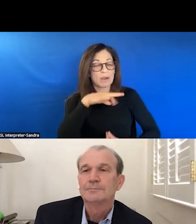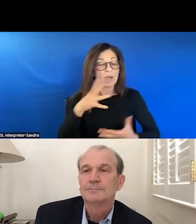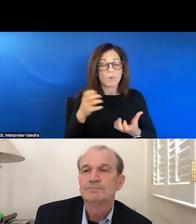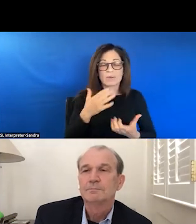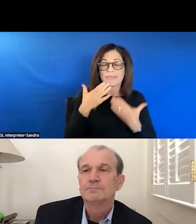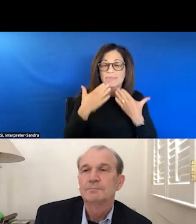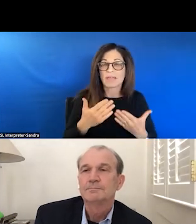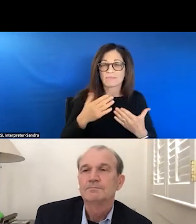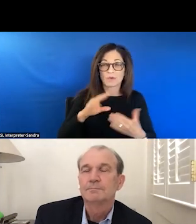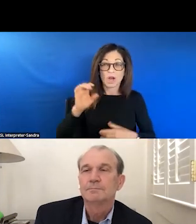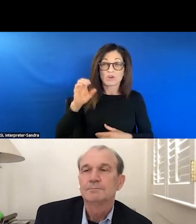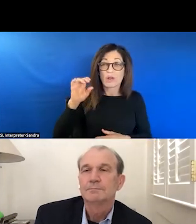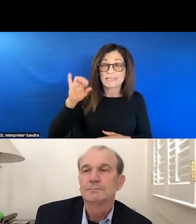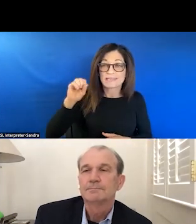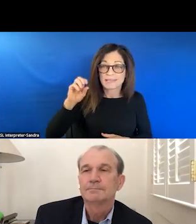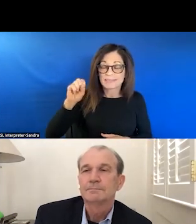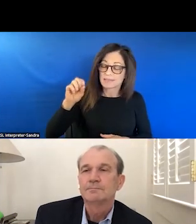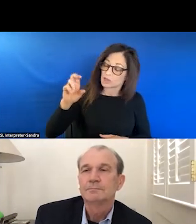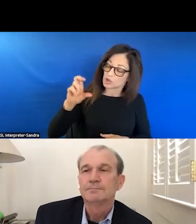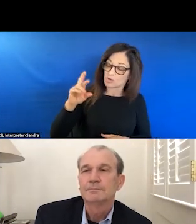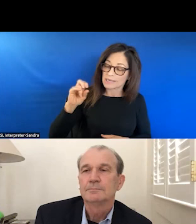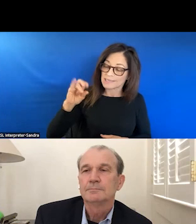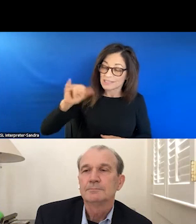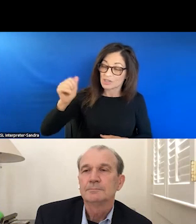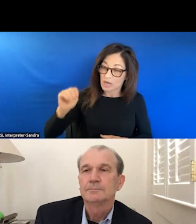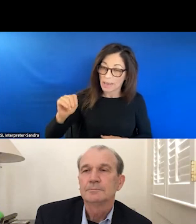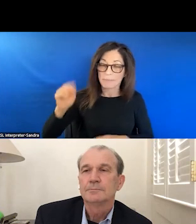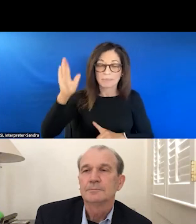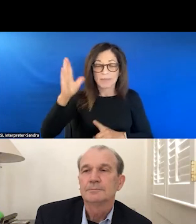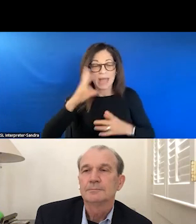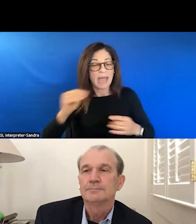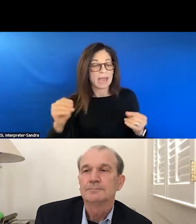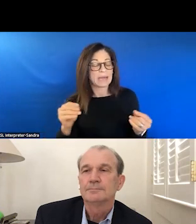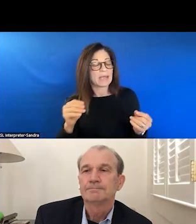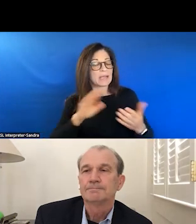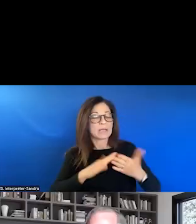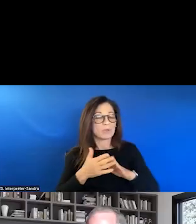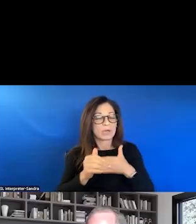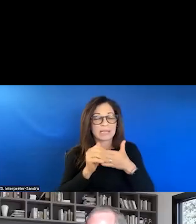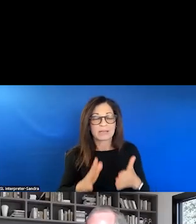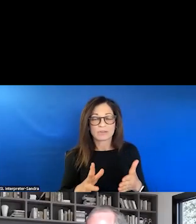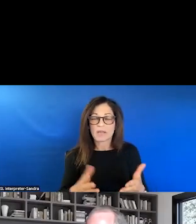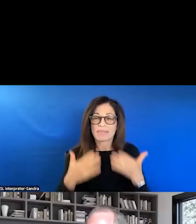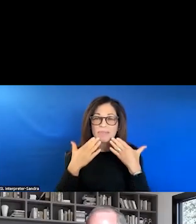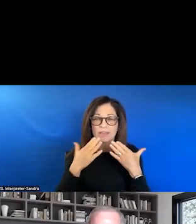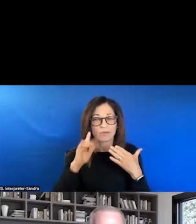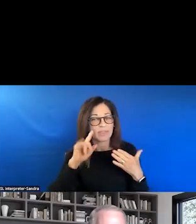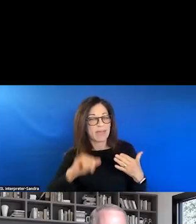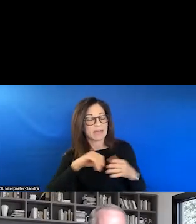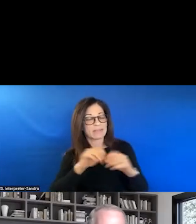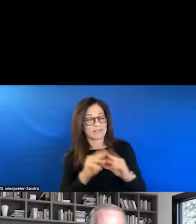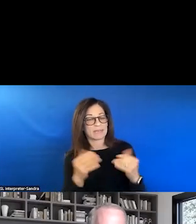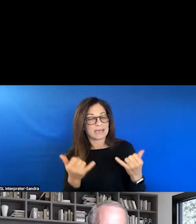and learning community partners involved in that effort on the front line. Let's go to